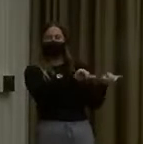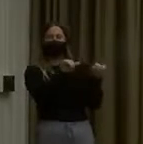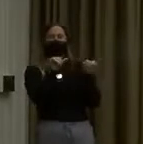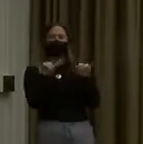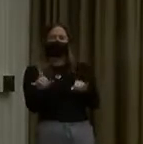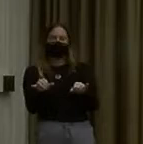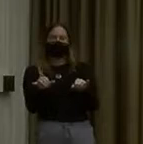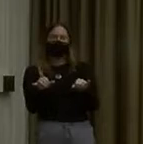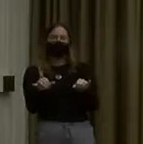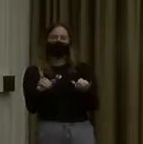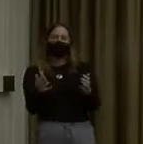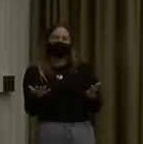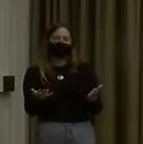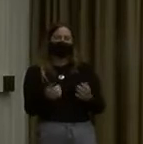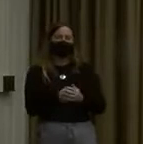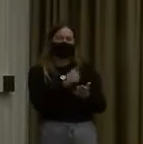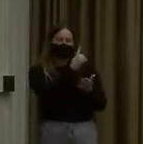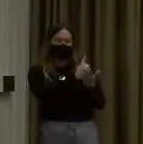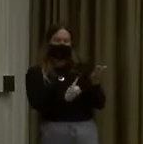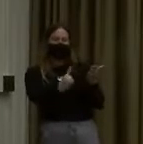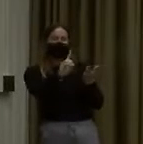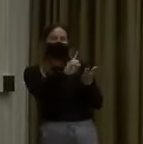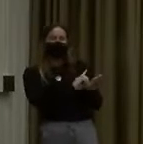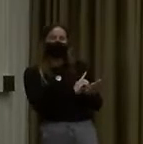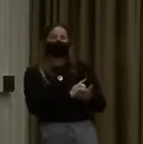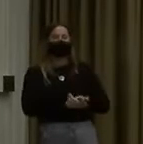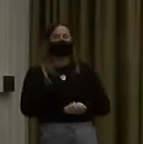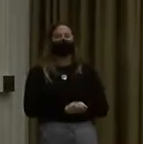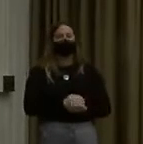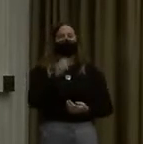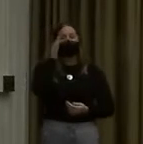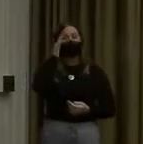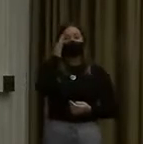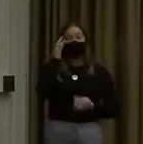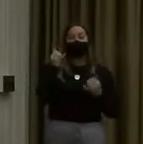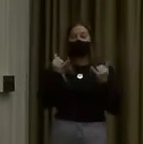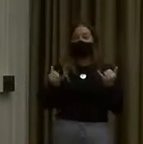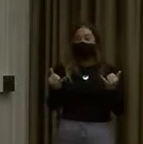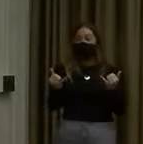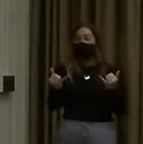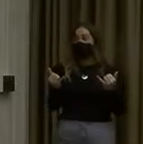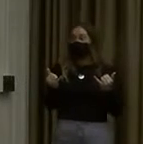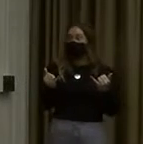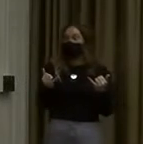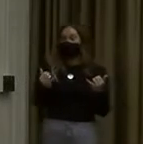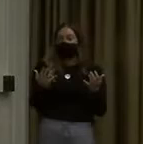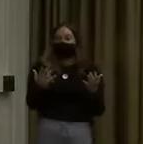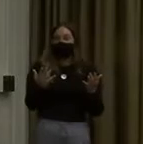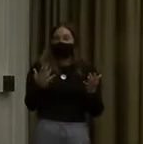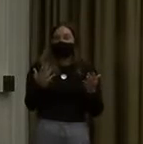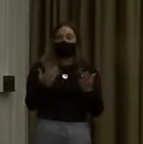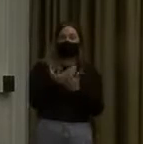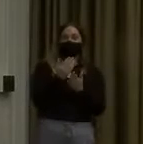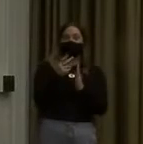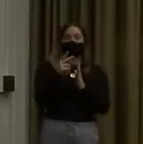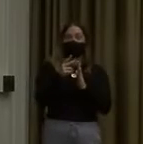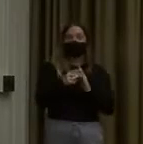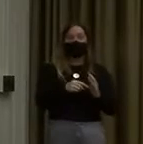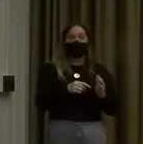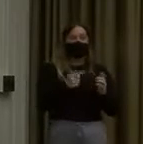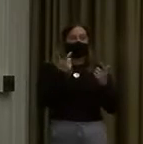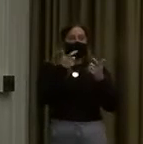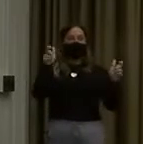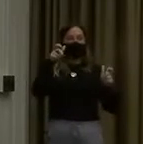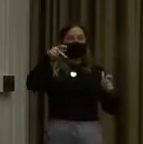facially discriminatory policies. And so I want to take us now into that history as we're looking at big P policy and little p policy,